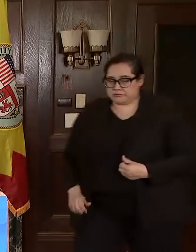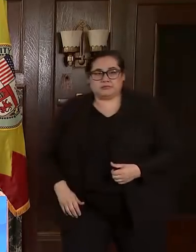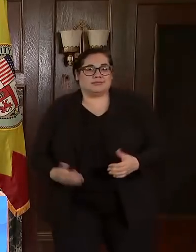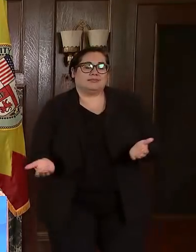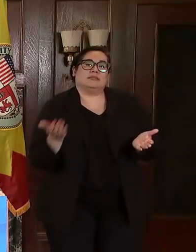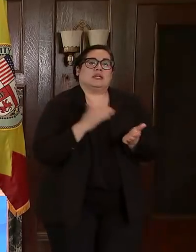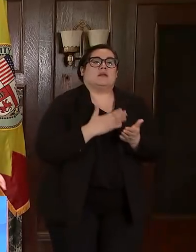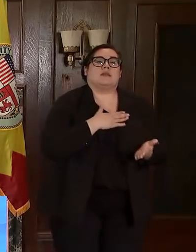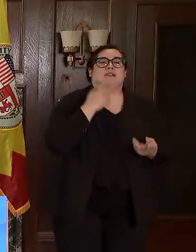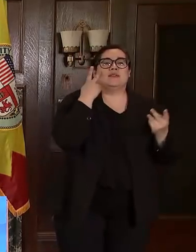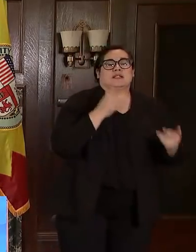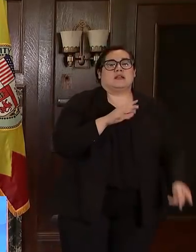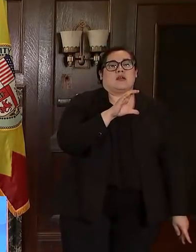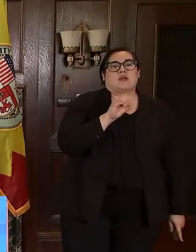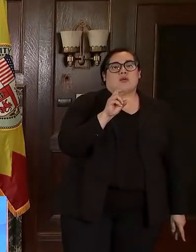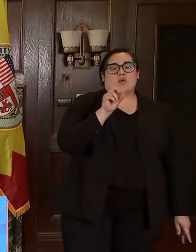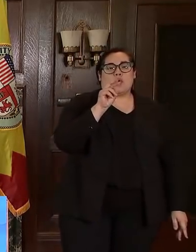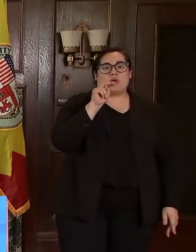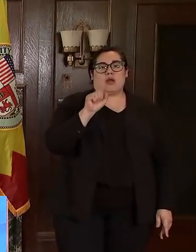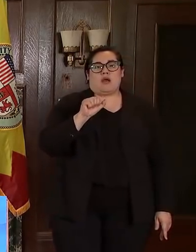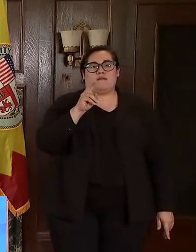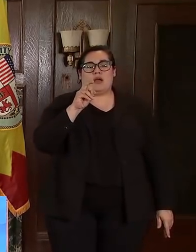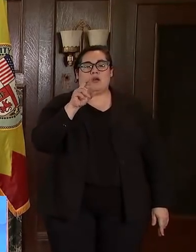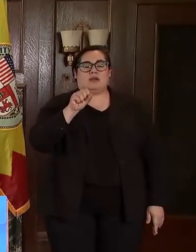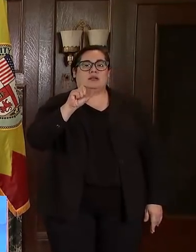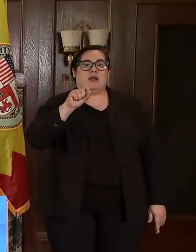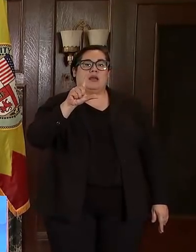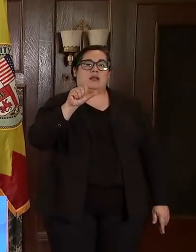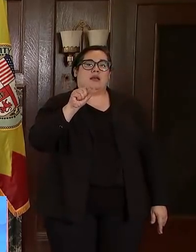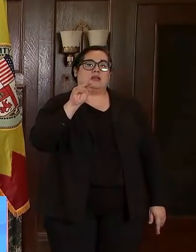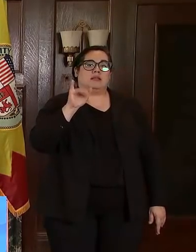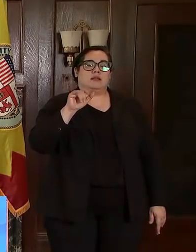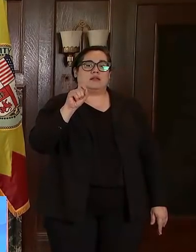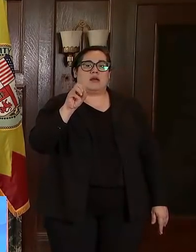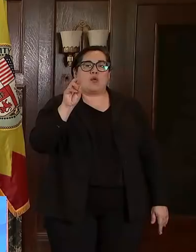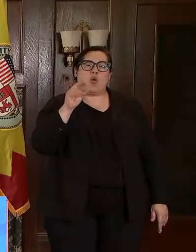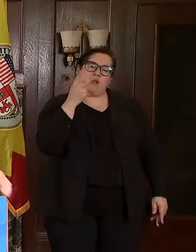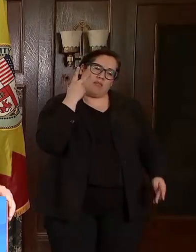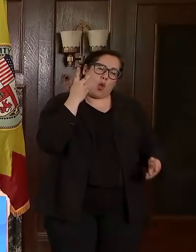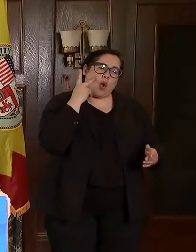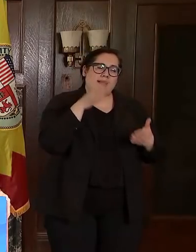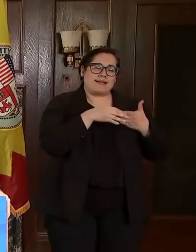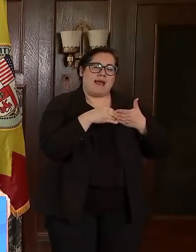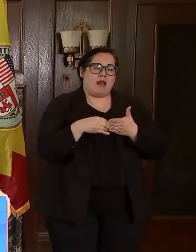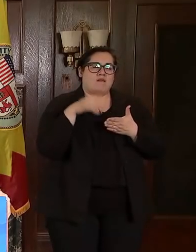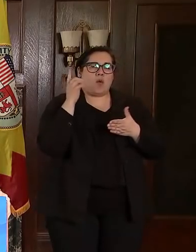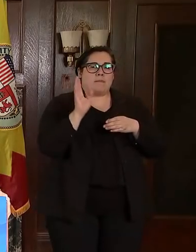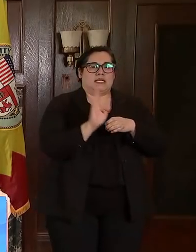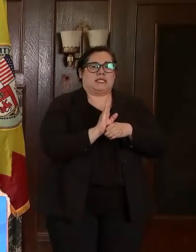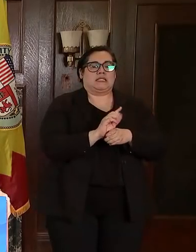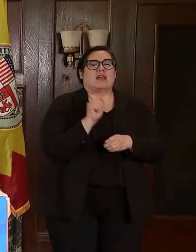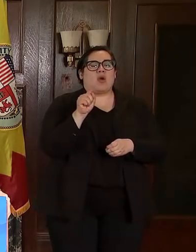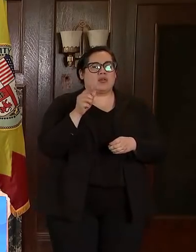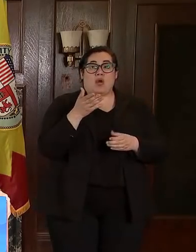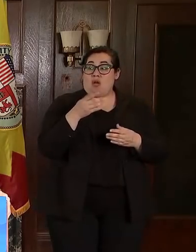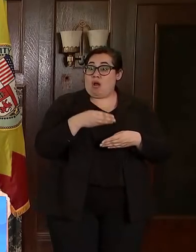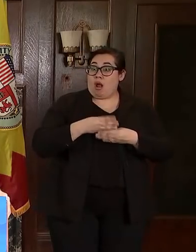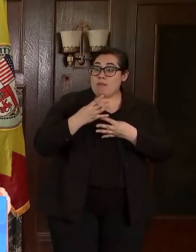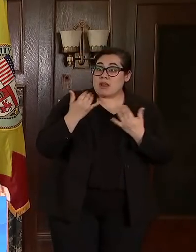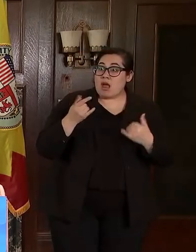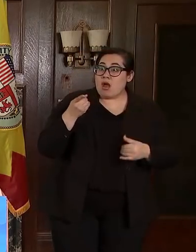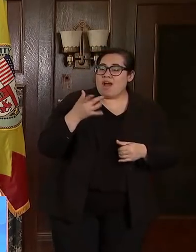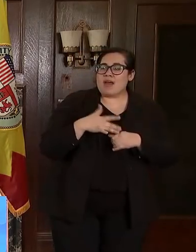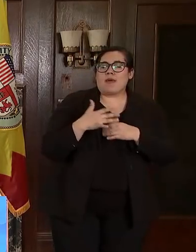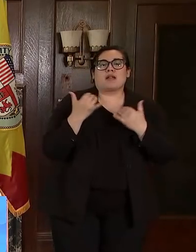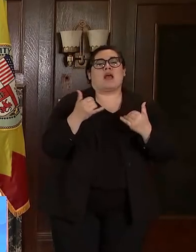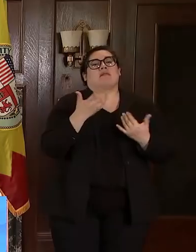coronavirus.lacity.org and check out those guidance pieces for businesses. Those are up now. So